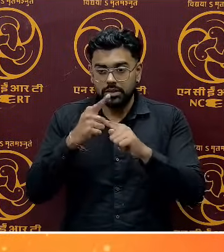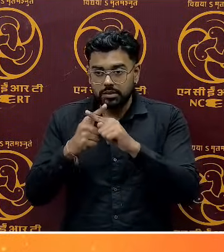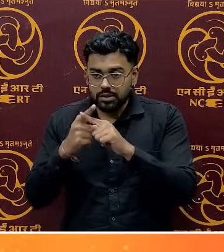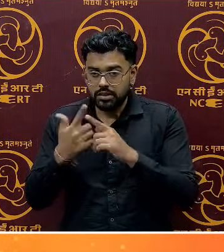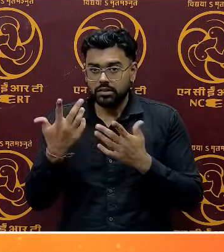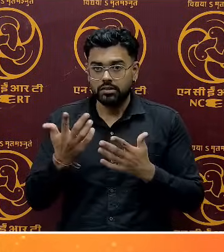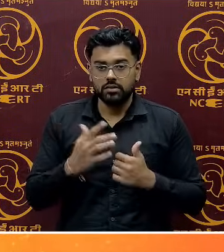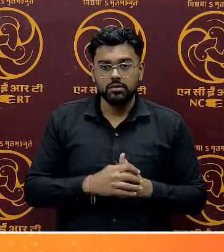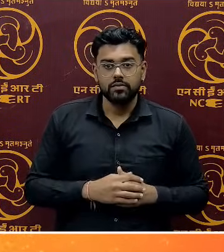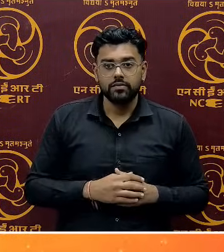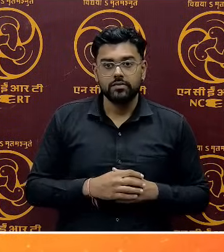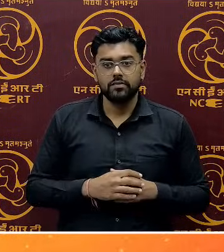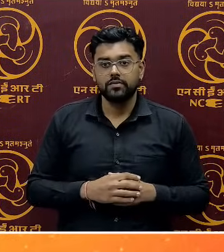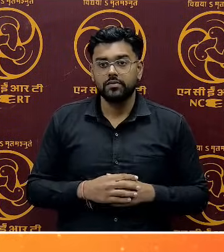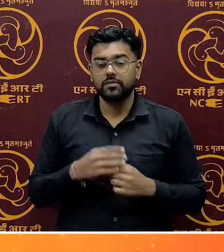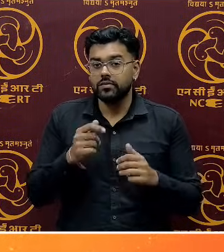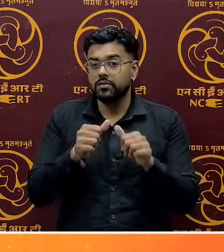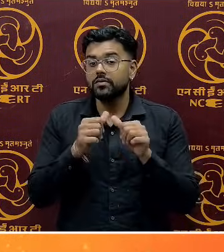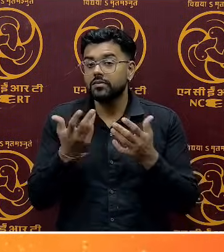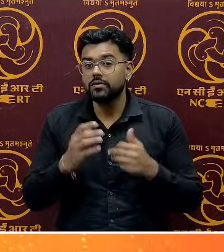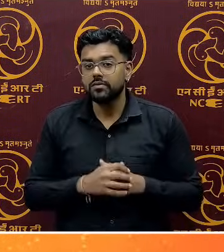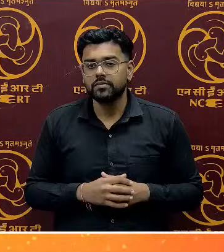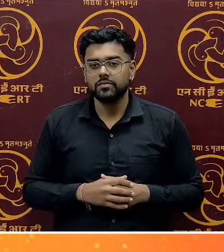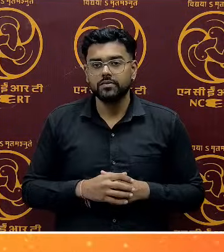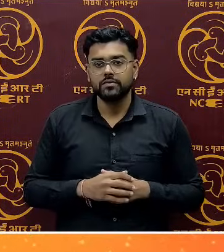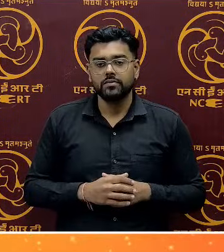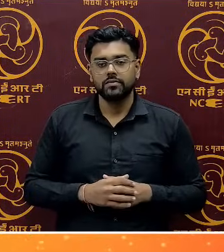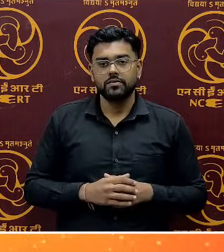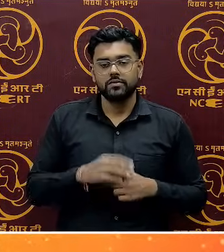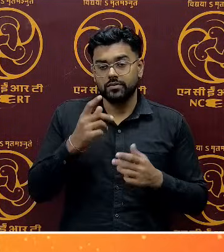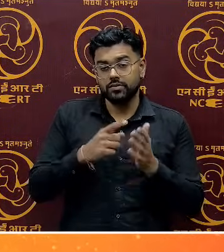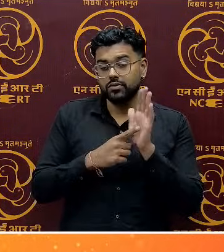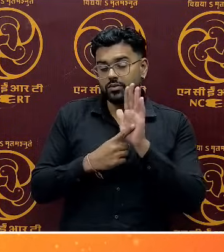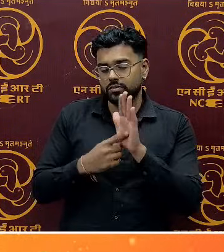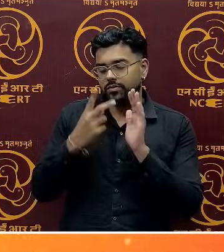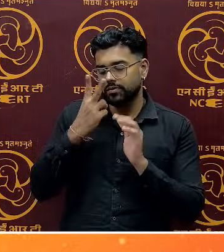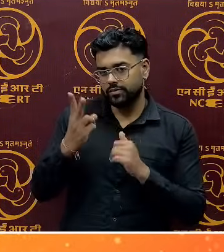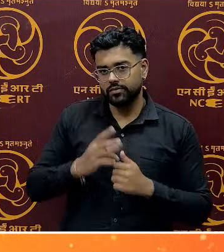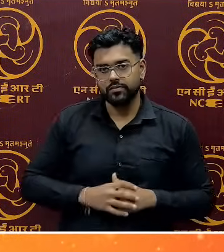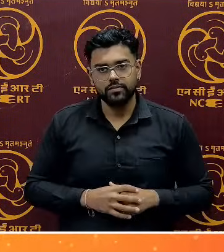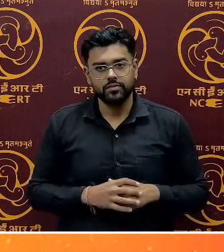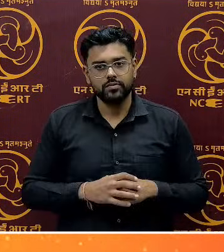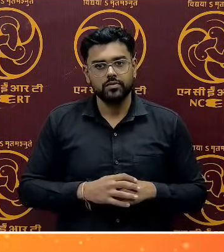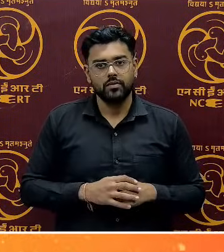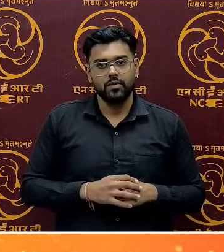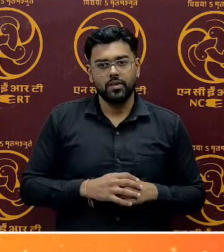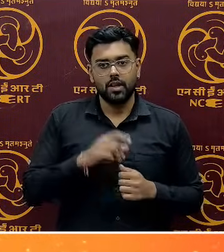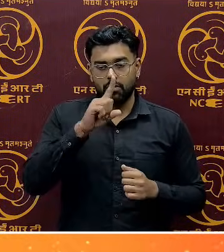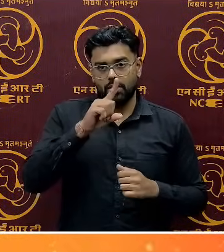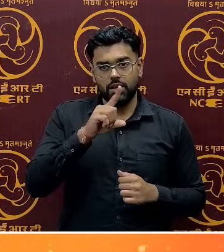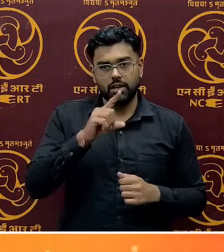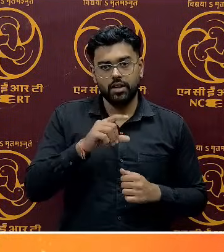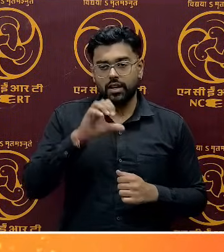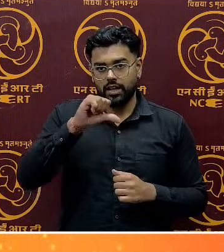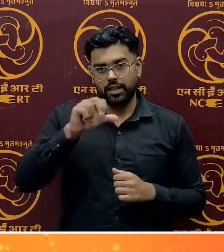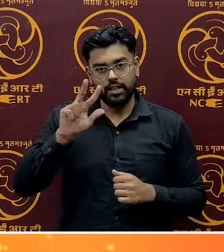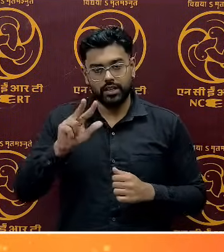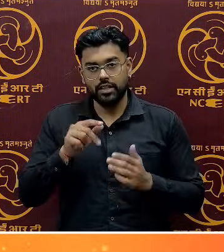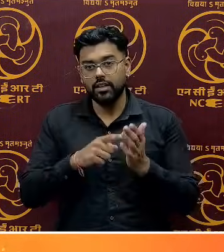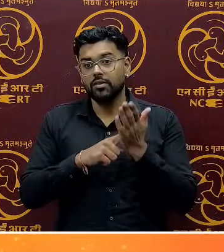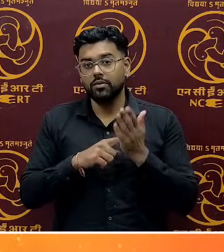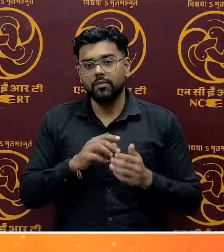factors, what do we get? 2 into 3 into 3 into 11 gives me 198 children. So, the number